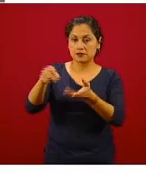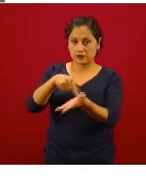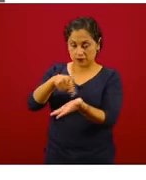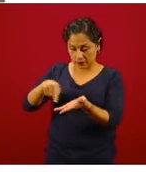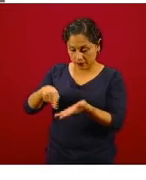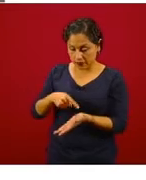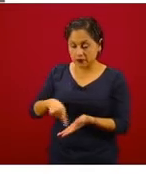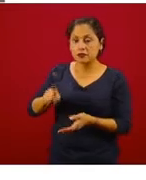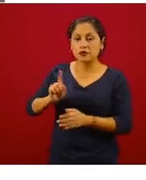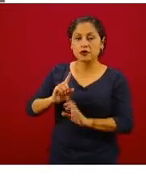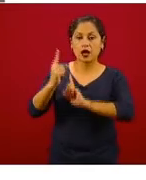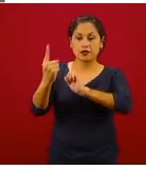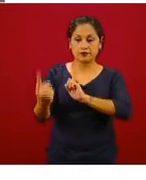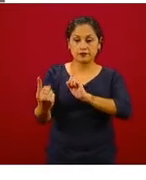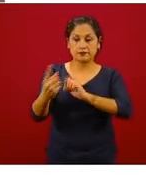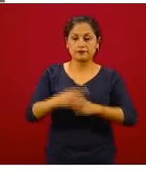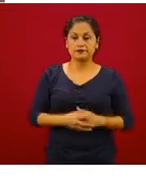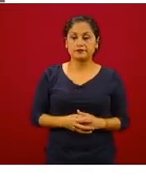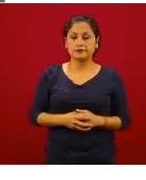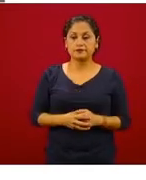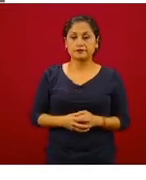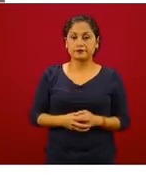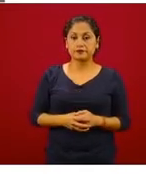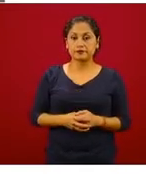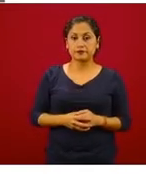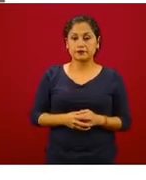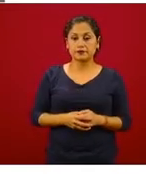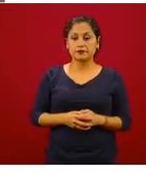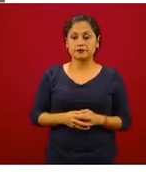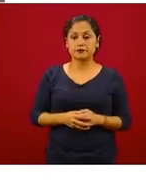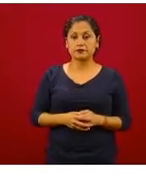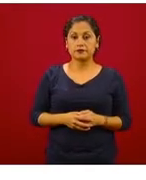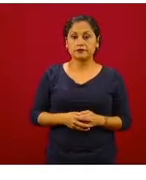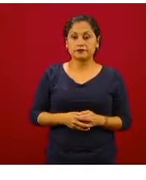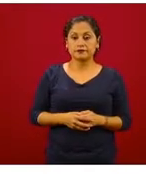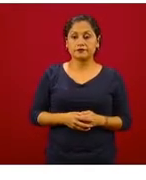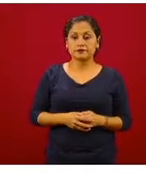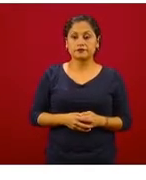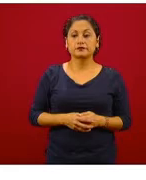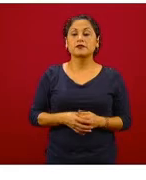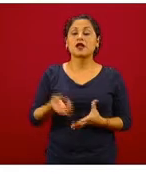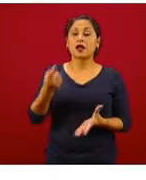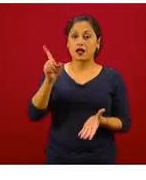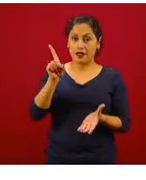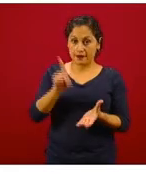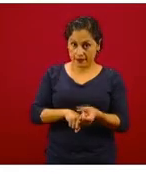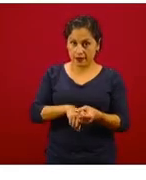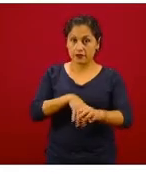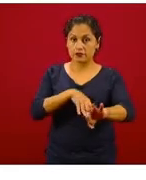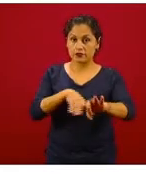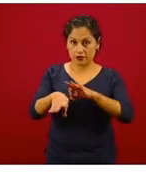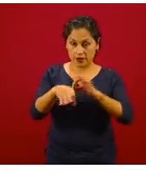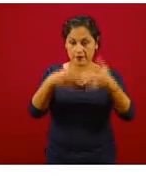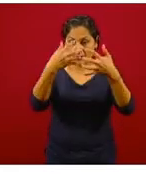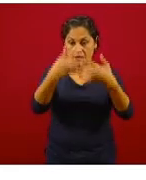and we have another area with lockers with their appropriate marks to keep the safe distance.